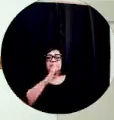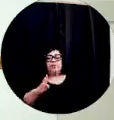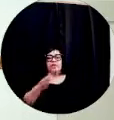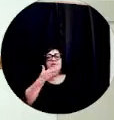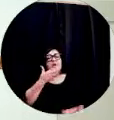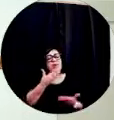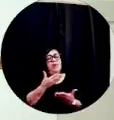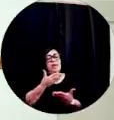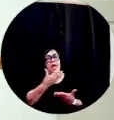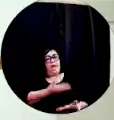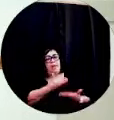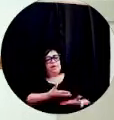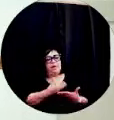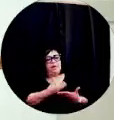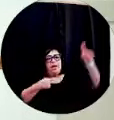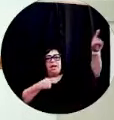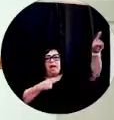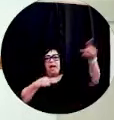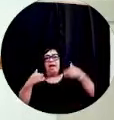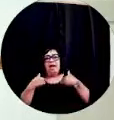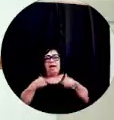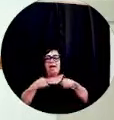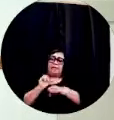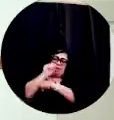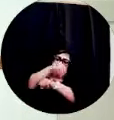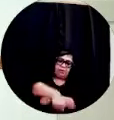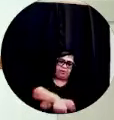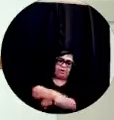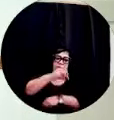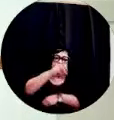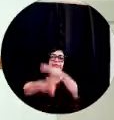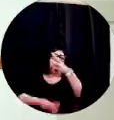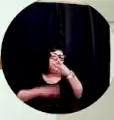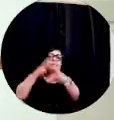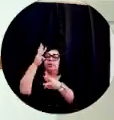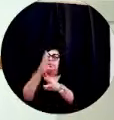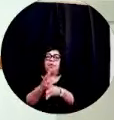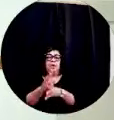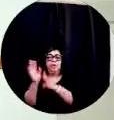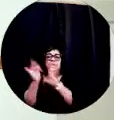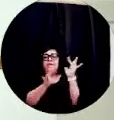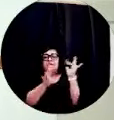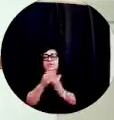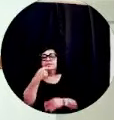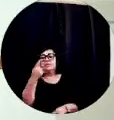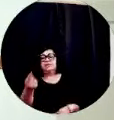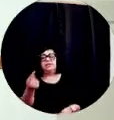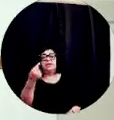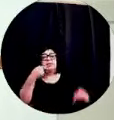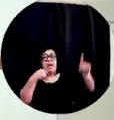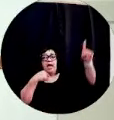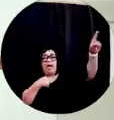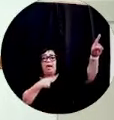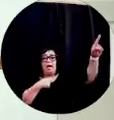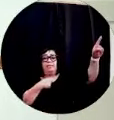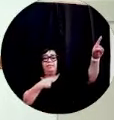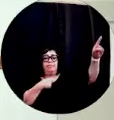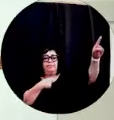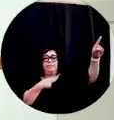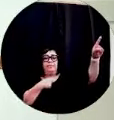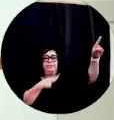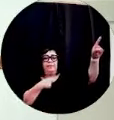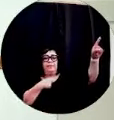I have overcome the world." Jesus said, "I'm the world.